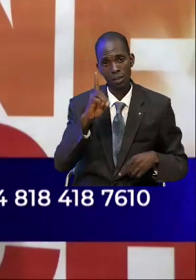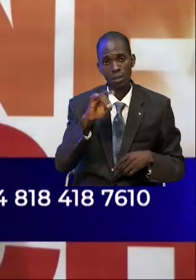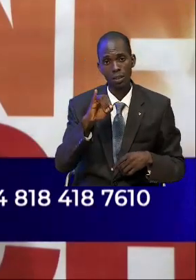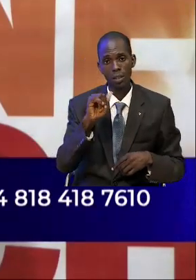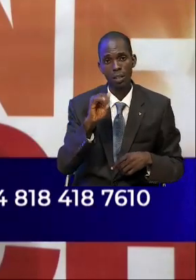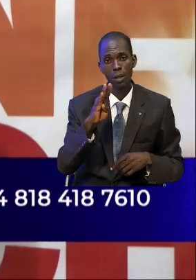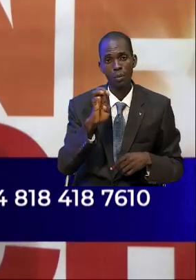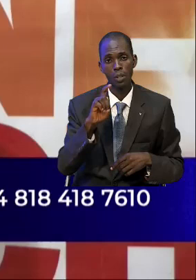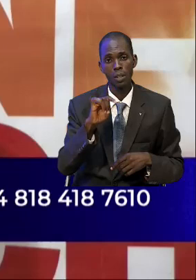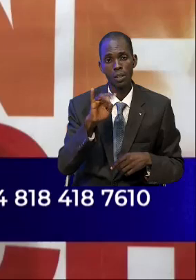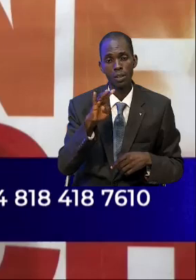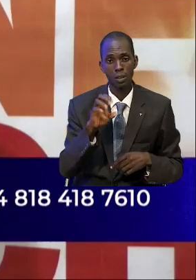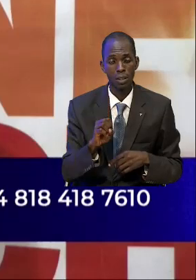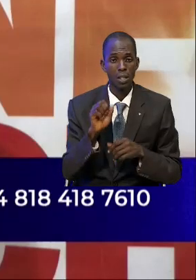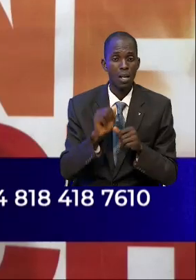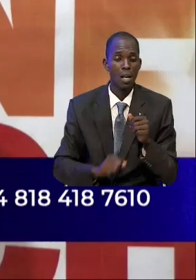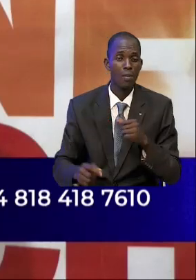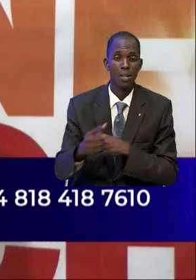diabetes. And